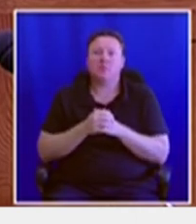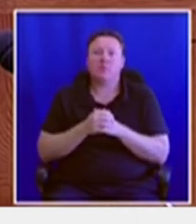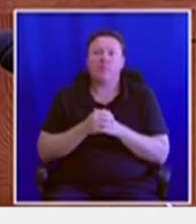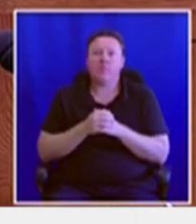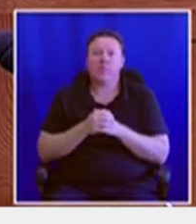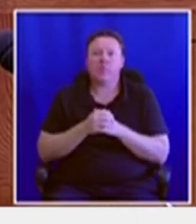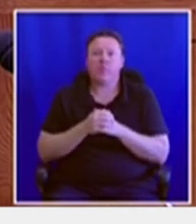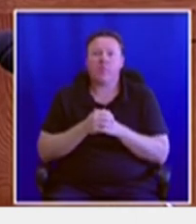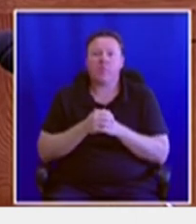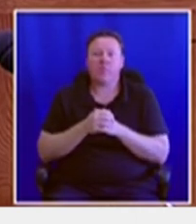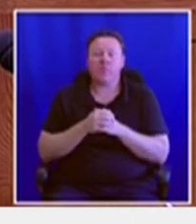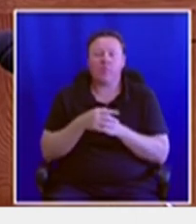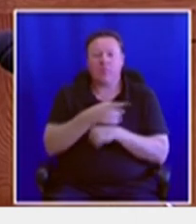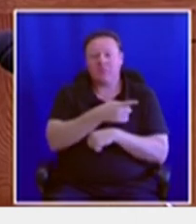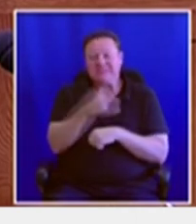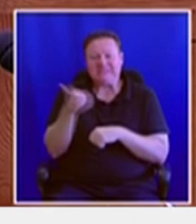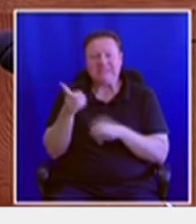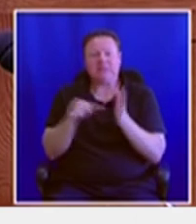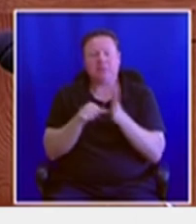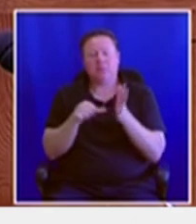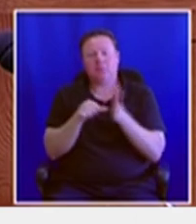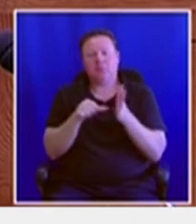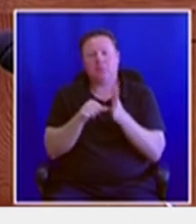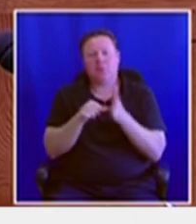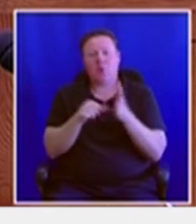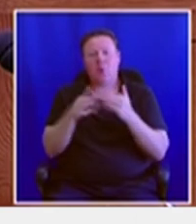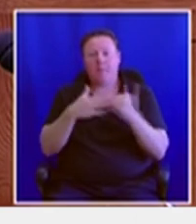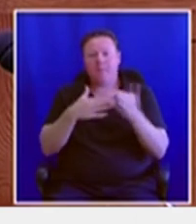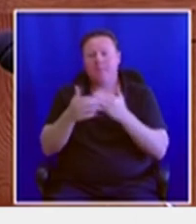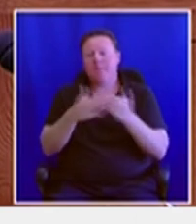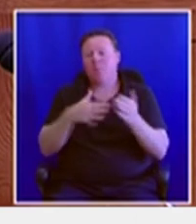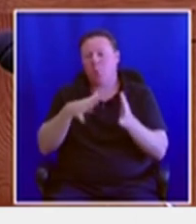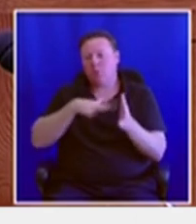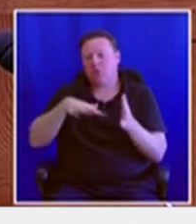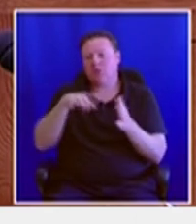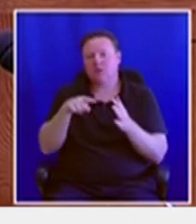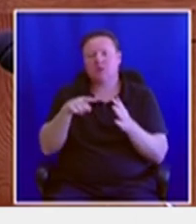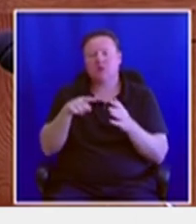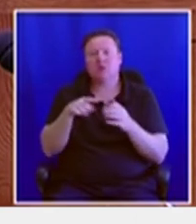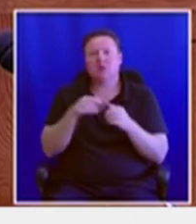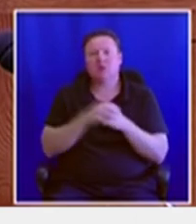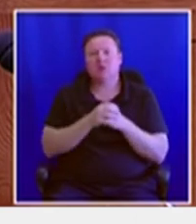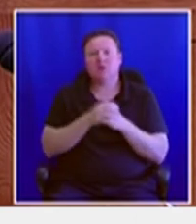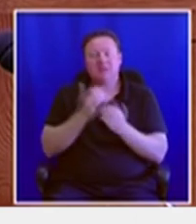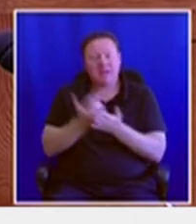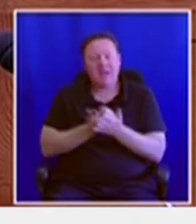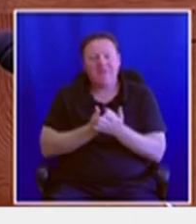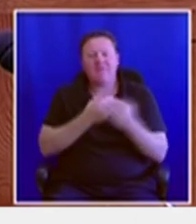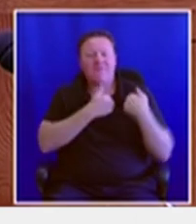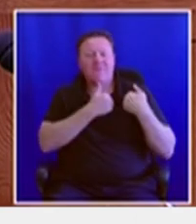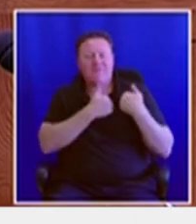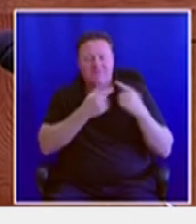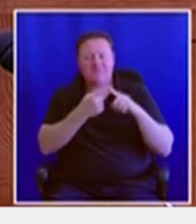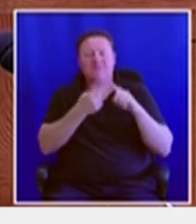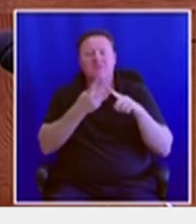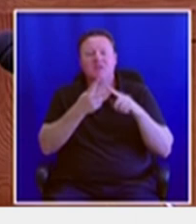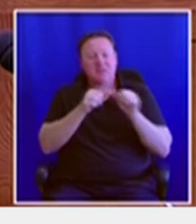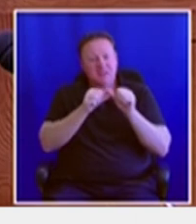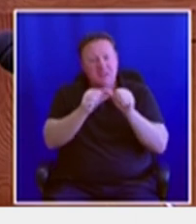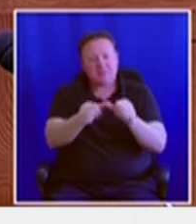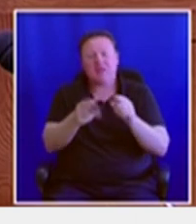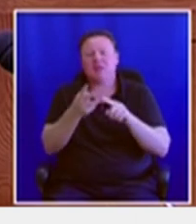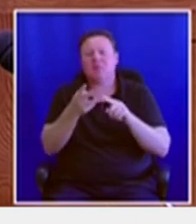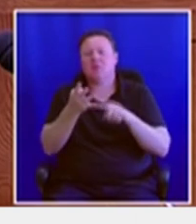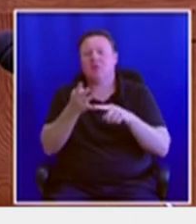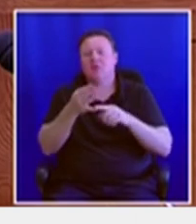These are critical building blocks in building resilient, safe, sustainable,